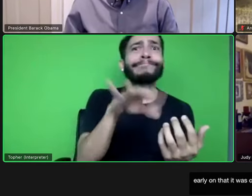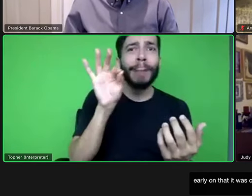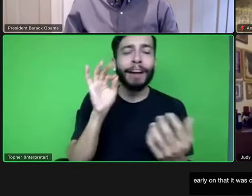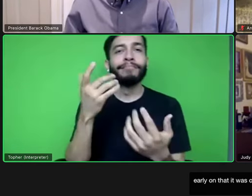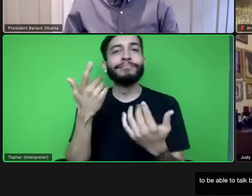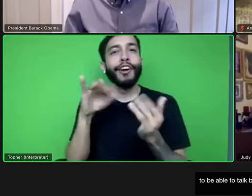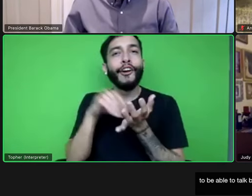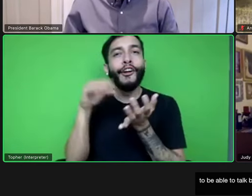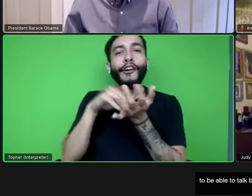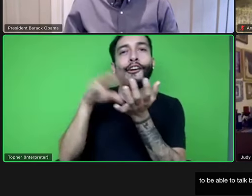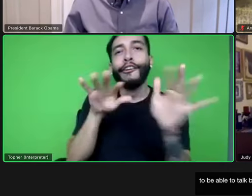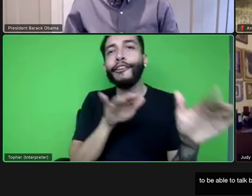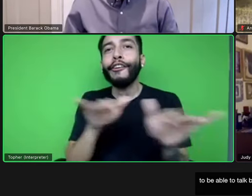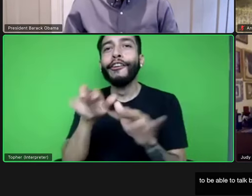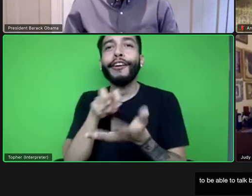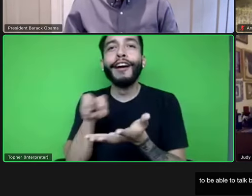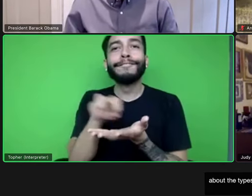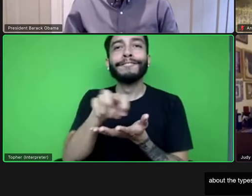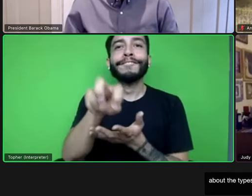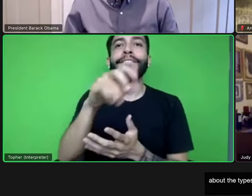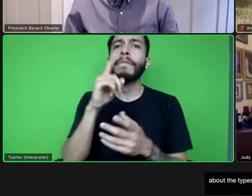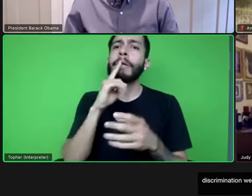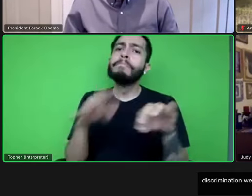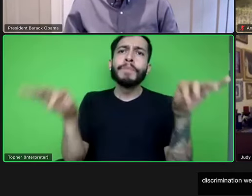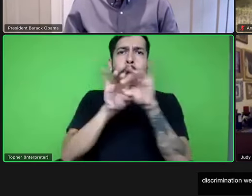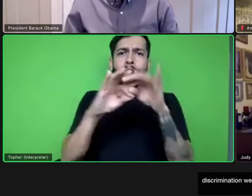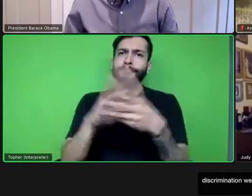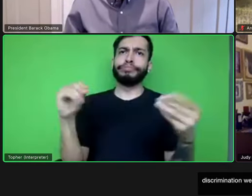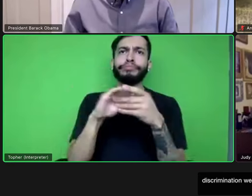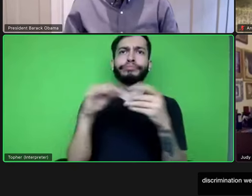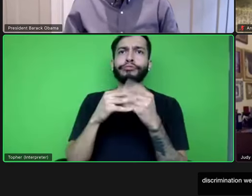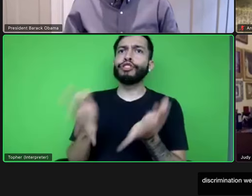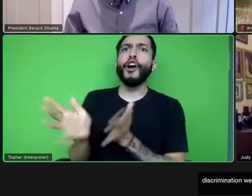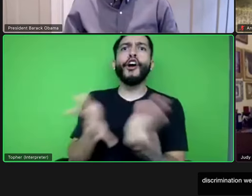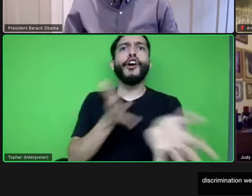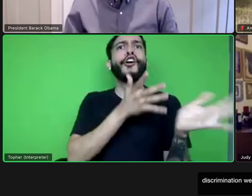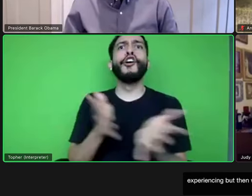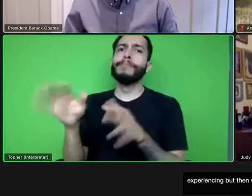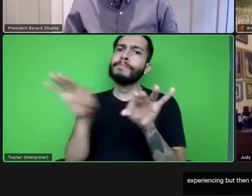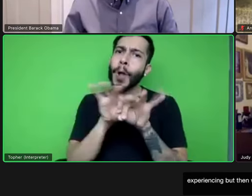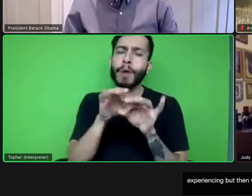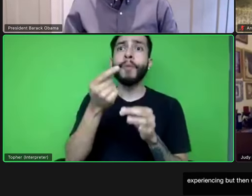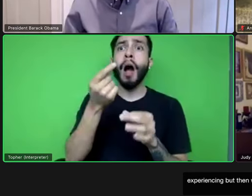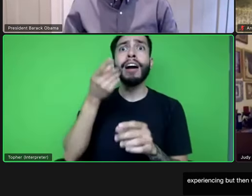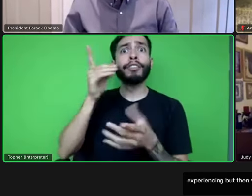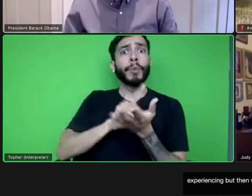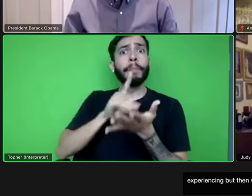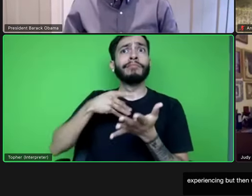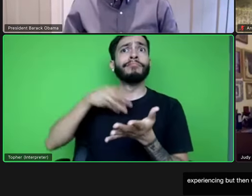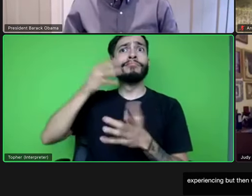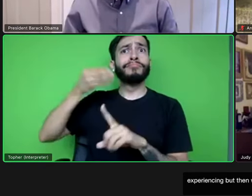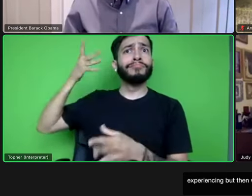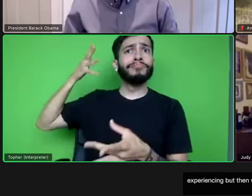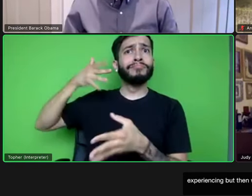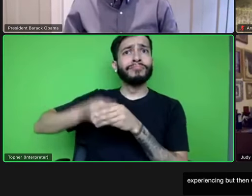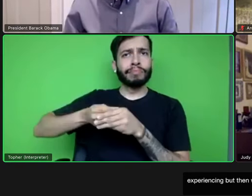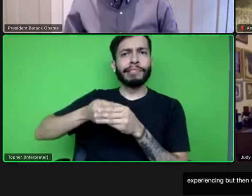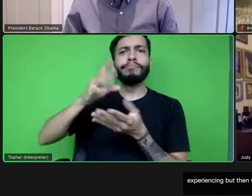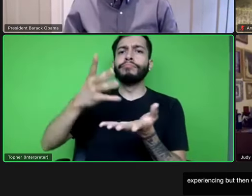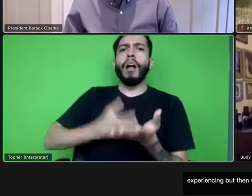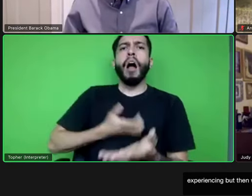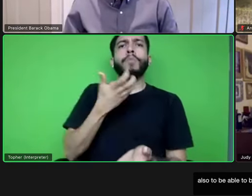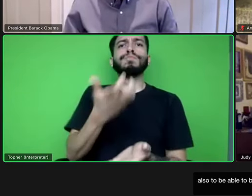of discrimination we were experiencing, but then we needed also to be able to become specialists, some of us. We needed